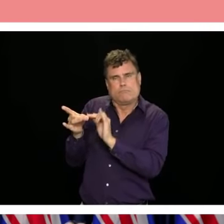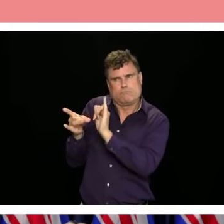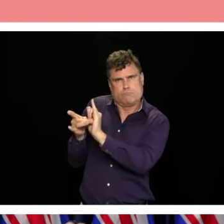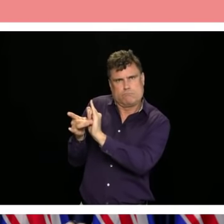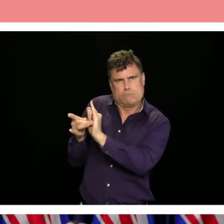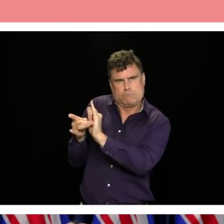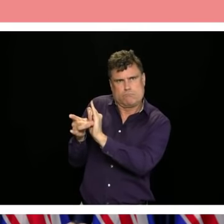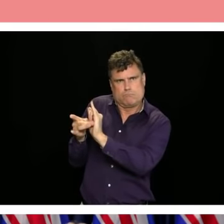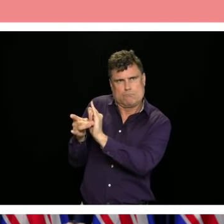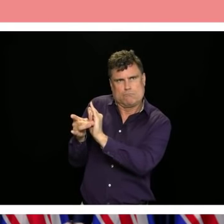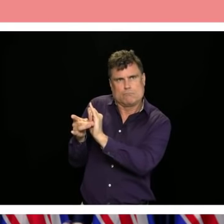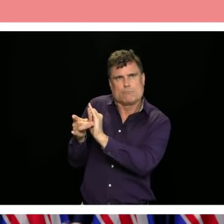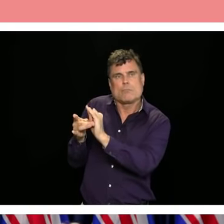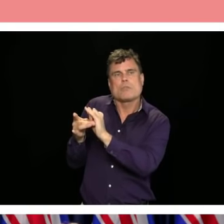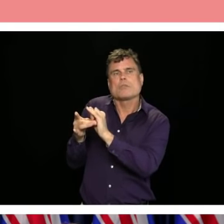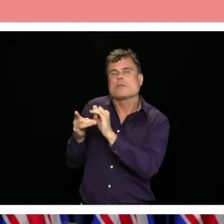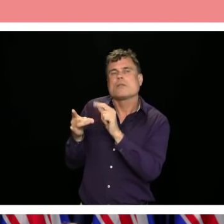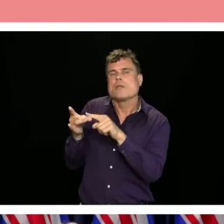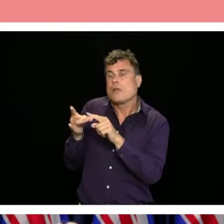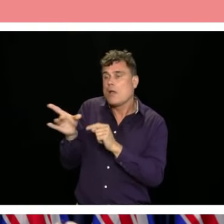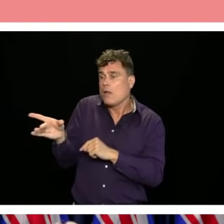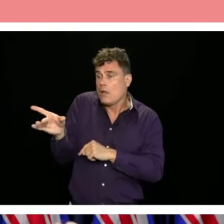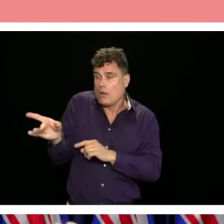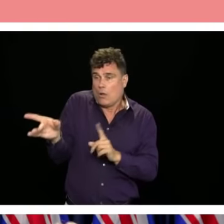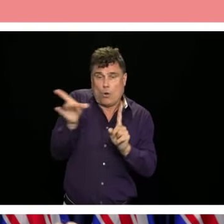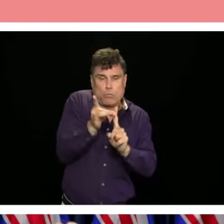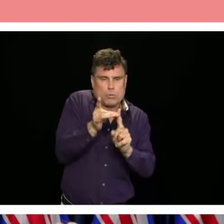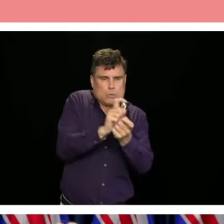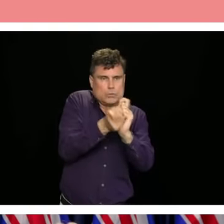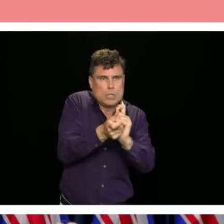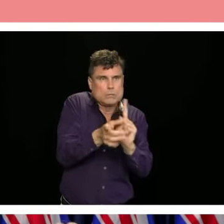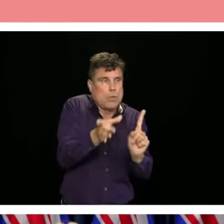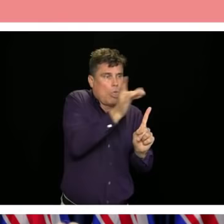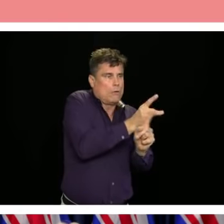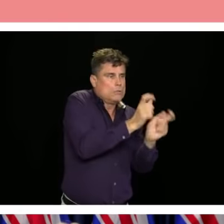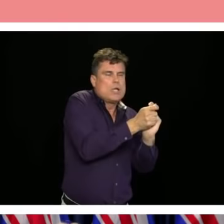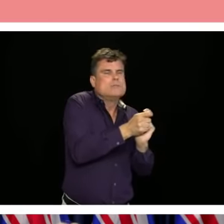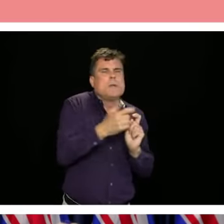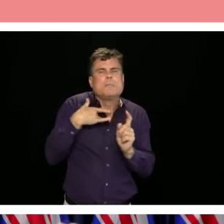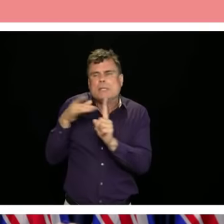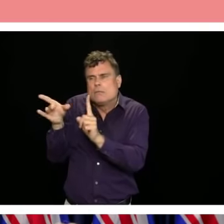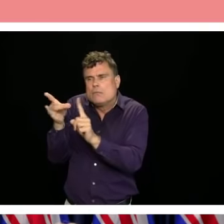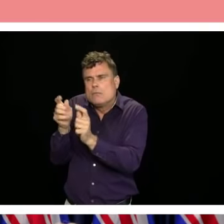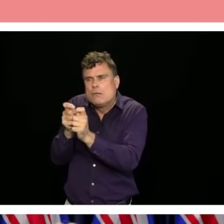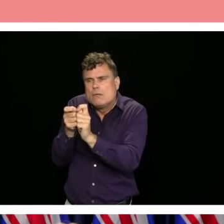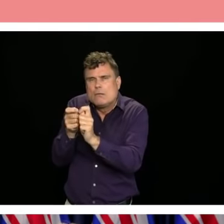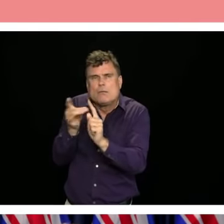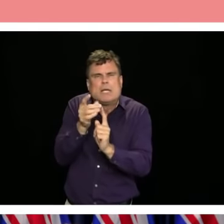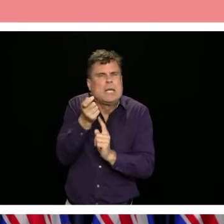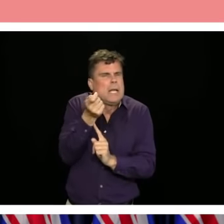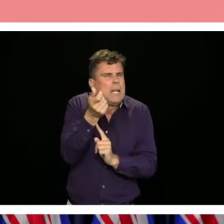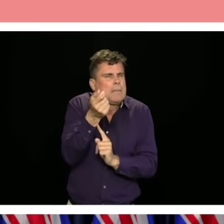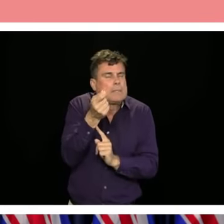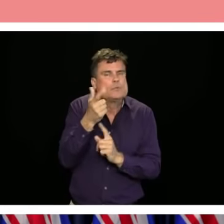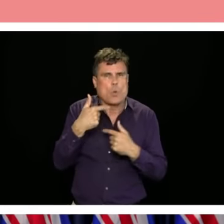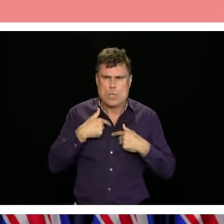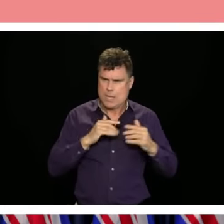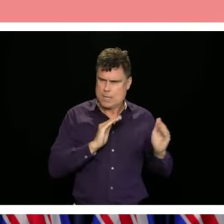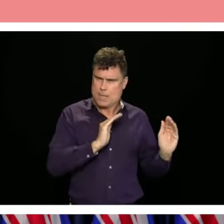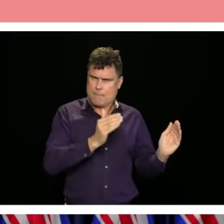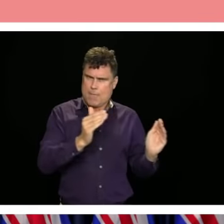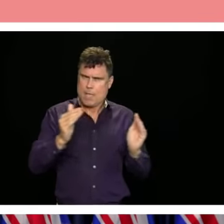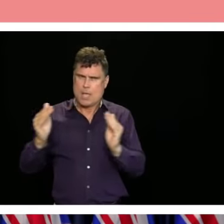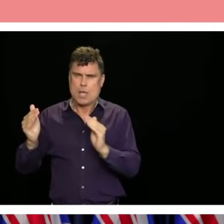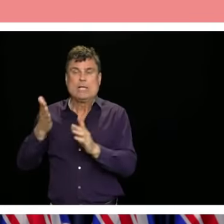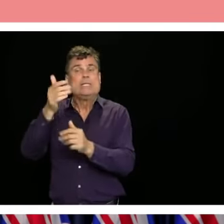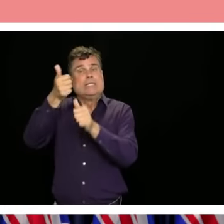genetic material of the virus, has been sequenced to help us understand where it's closely related to. And